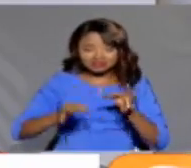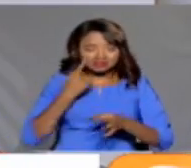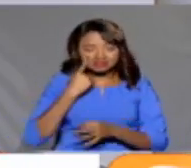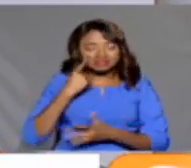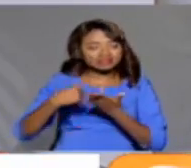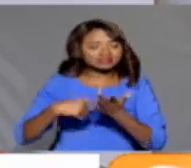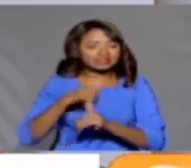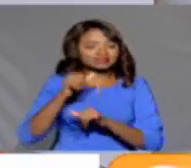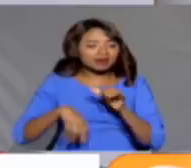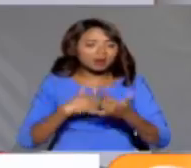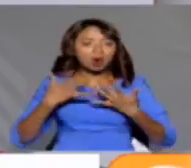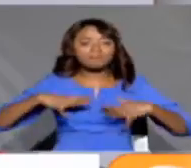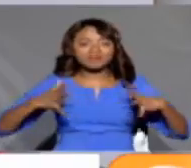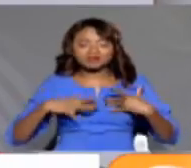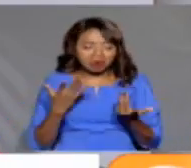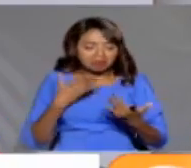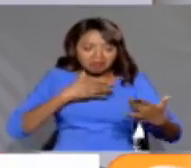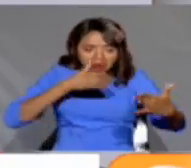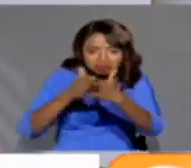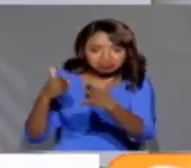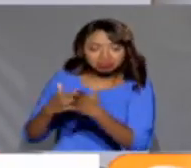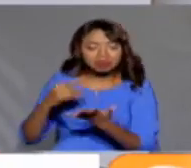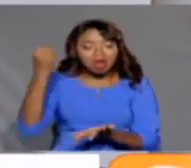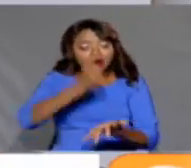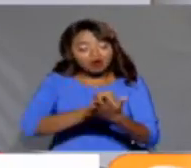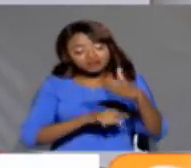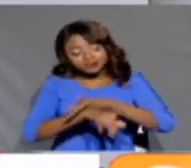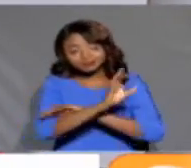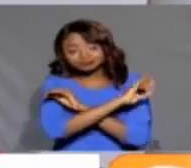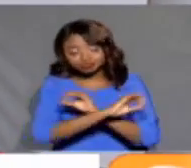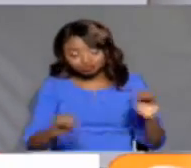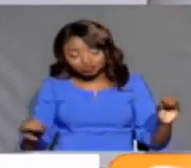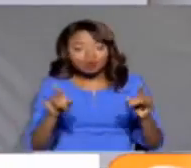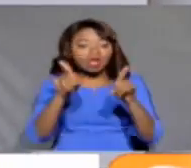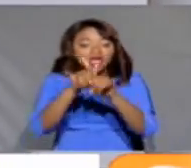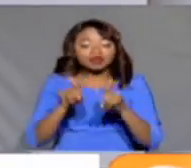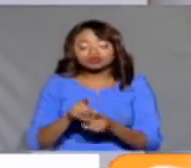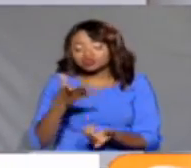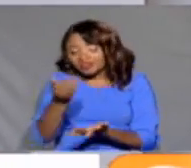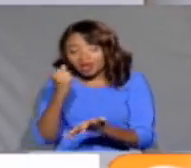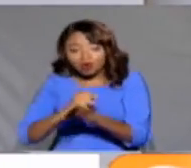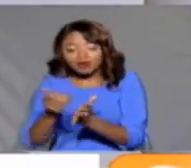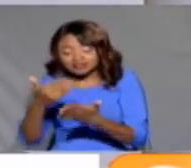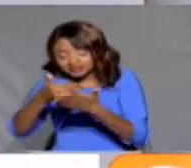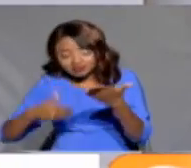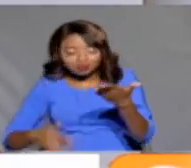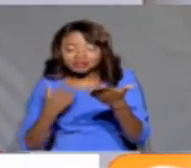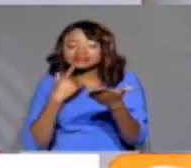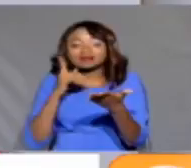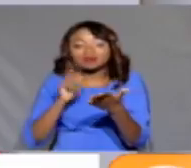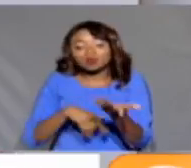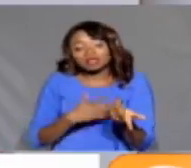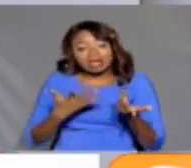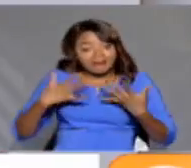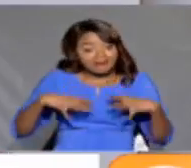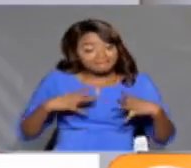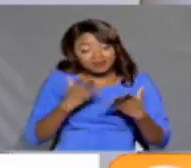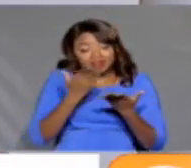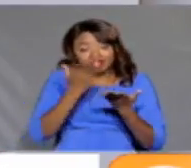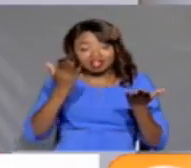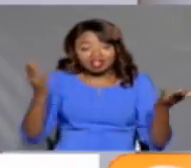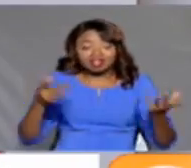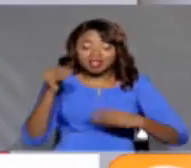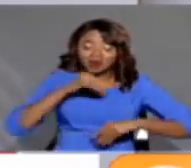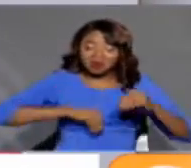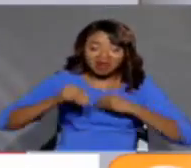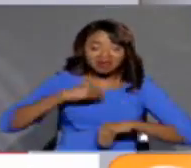about people being barred from office at the mere mention within the auditor's report. Some talking about overt